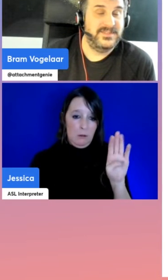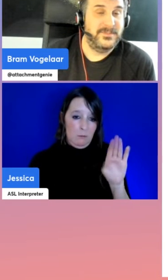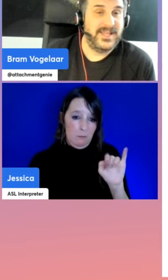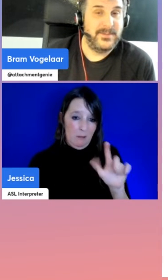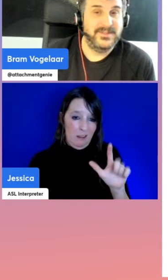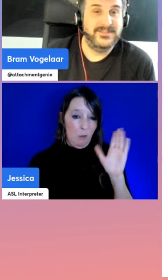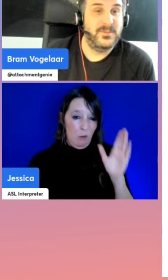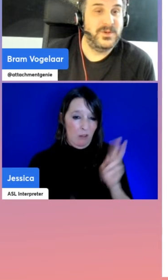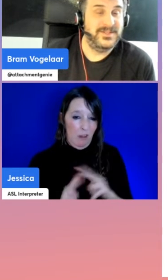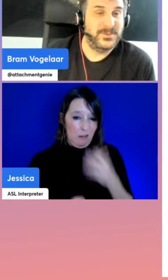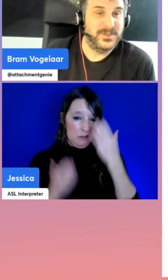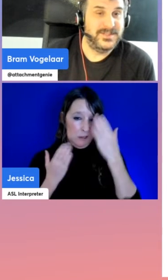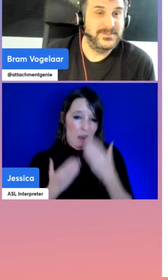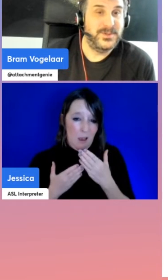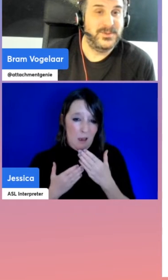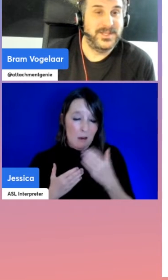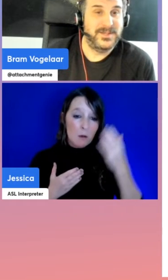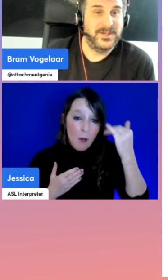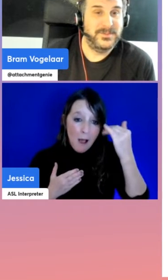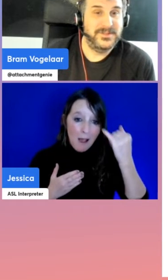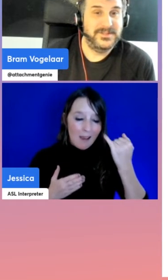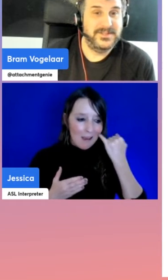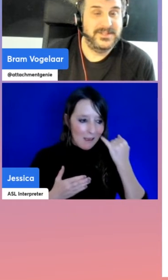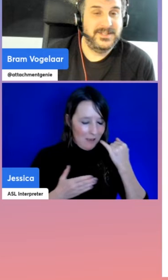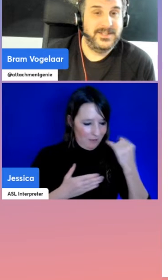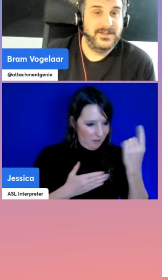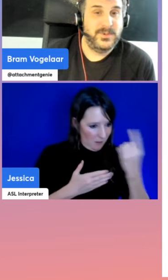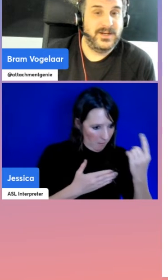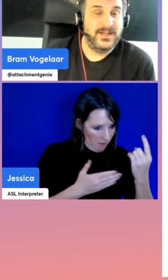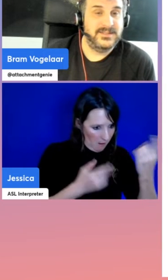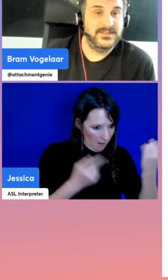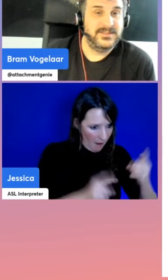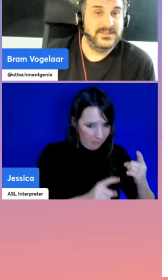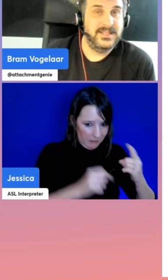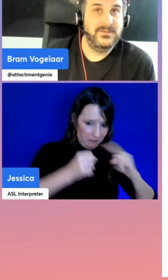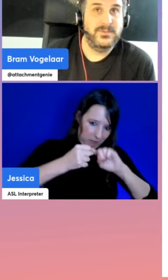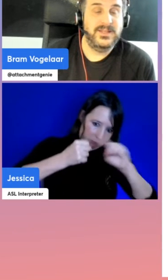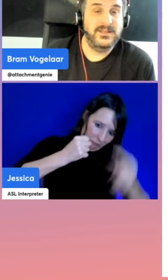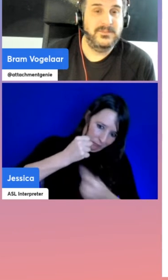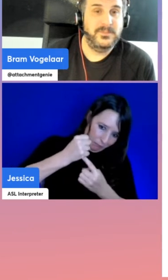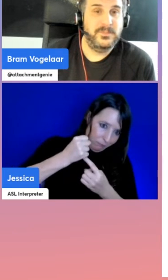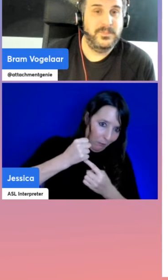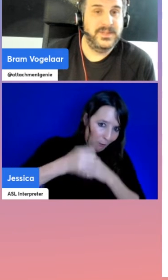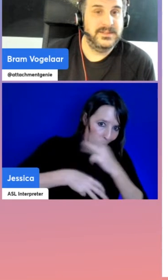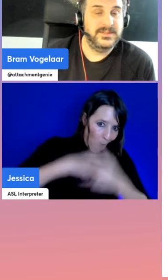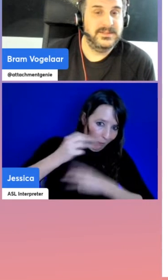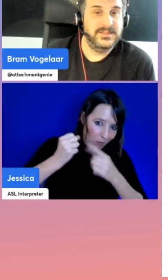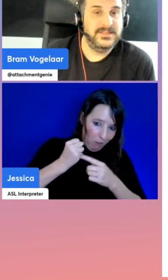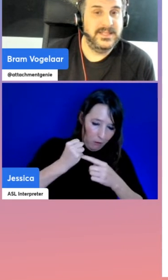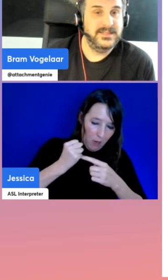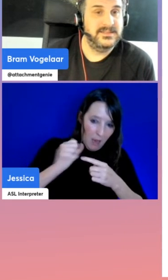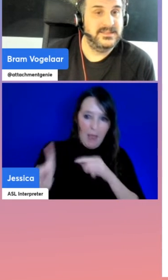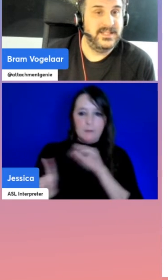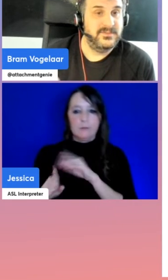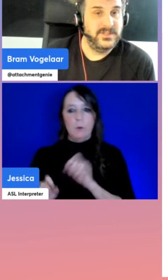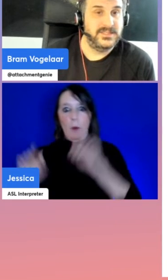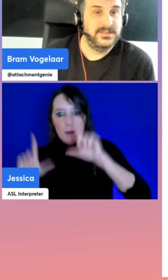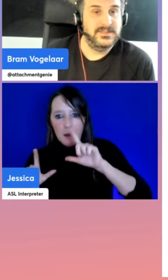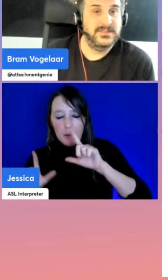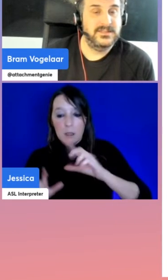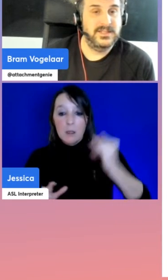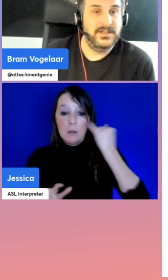if something happens somewhere in the world, we're going to wake him up. Whereas if we build these things in